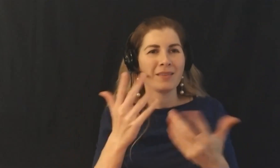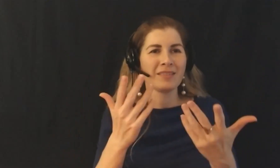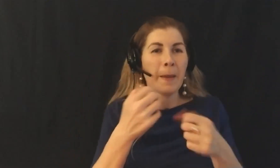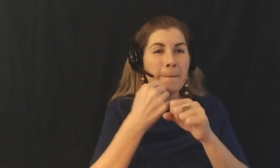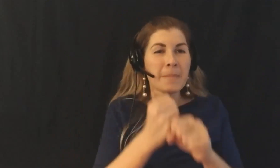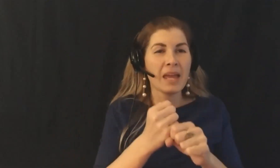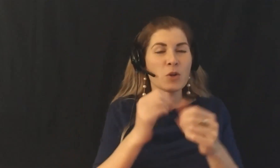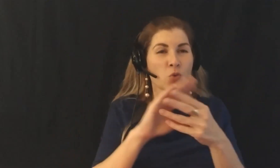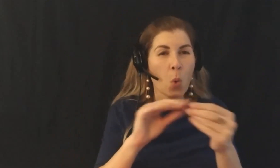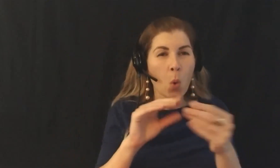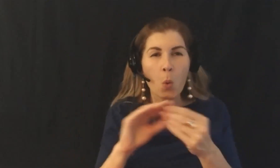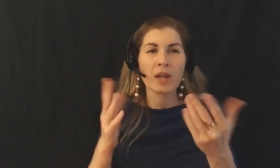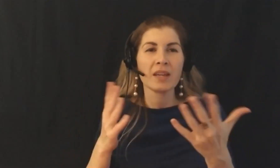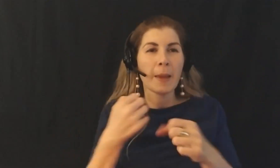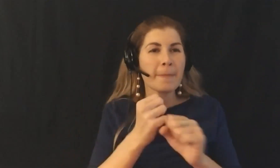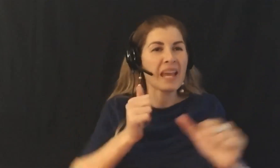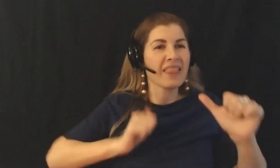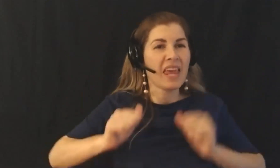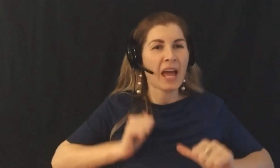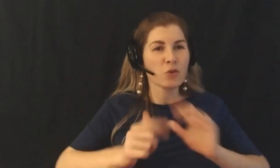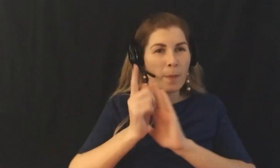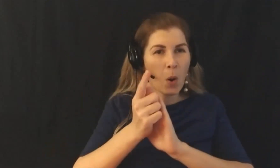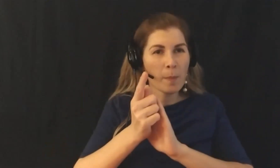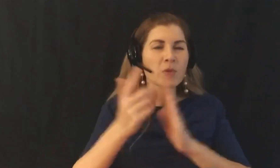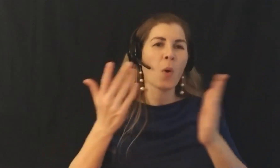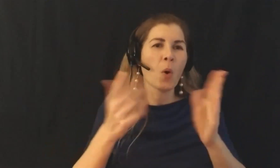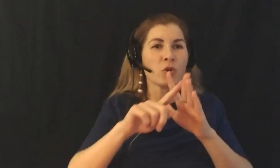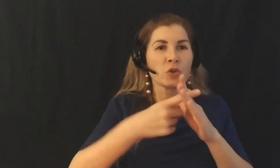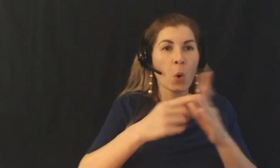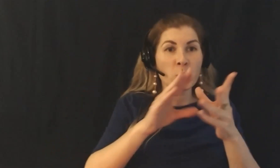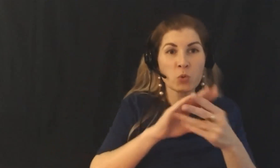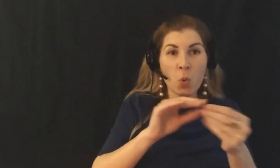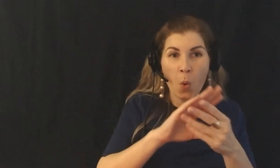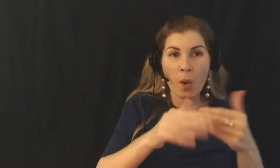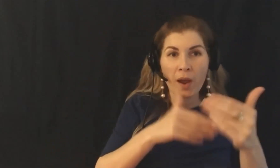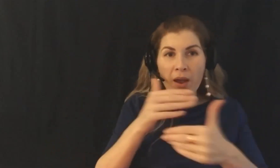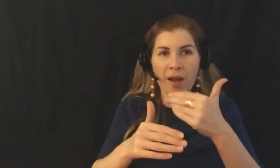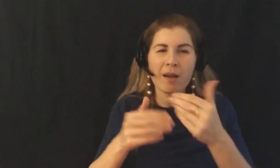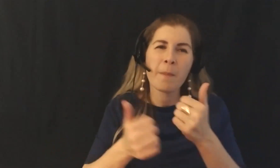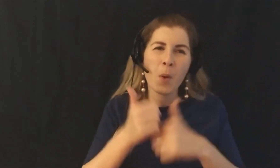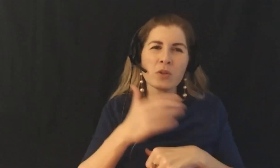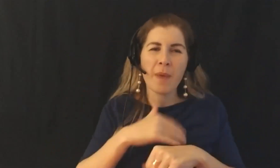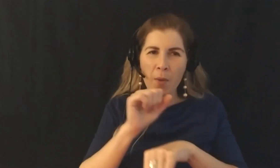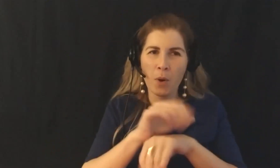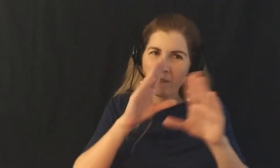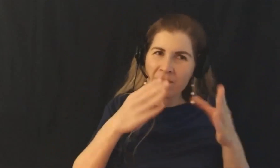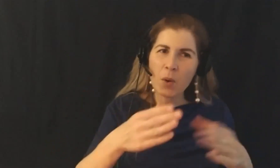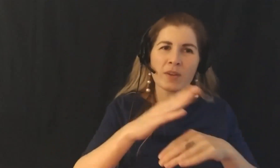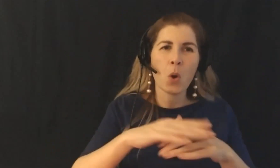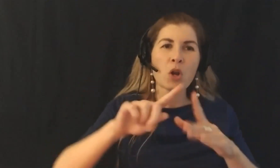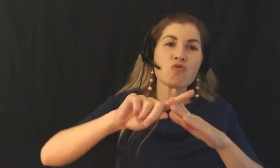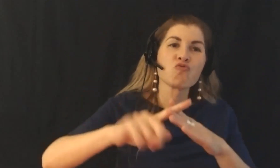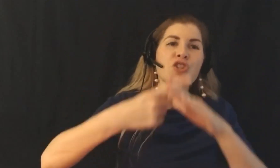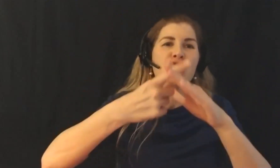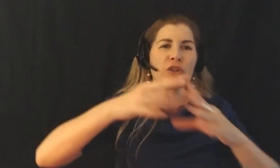create theatrical moments, to start to develop a story or play. A lot of my work is centered in devising or creating original theater. So I've been figuring